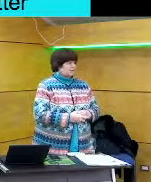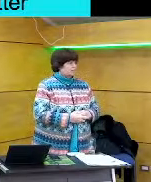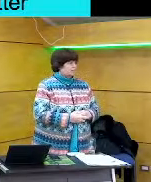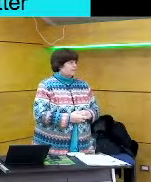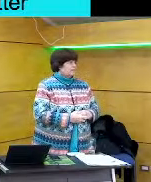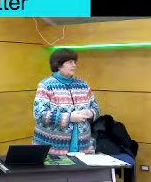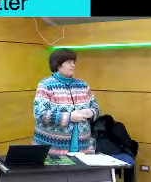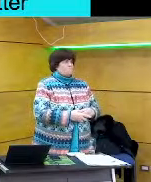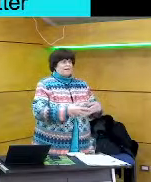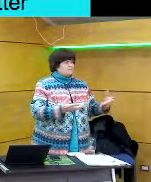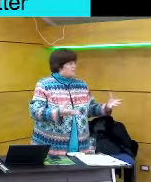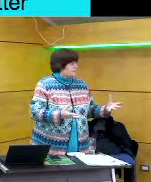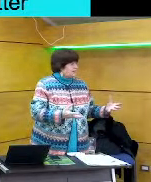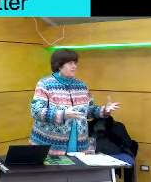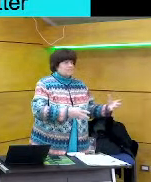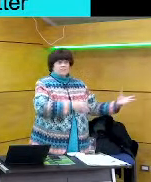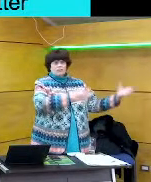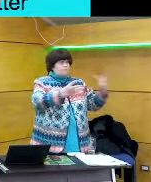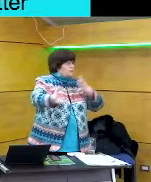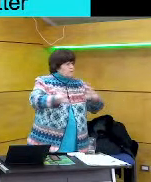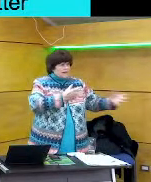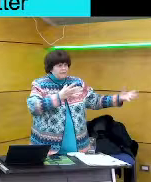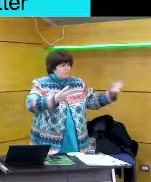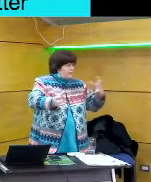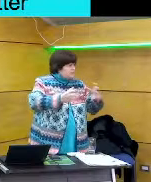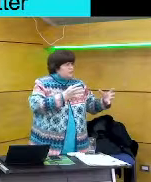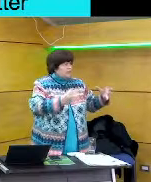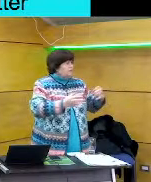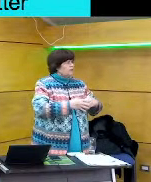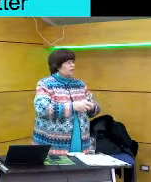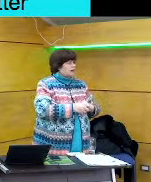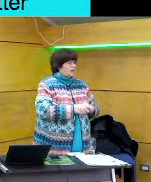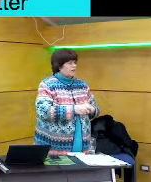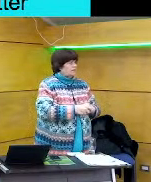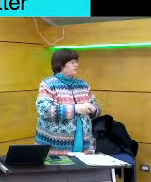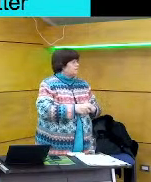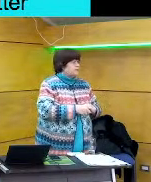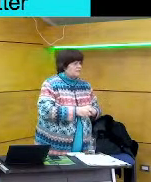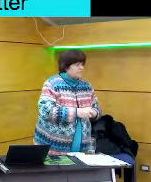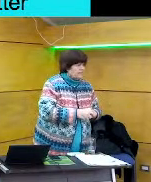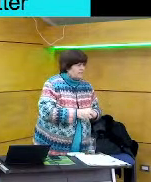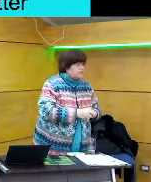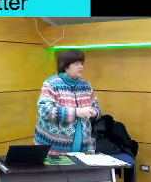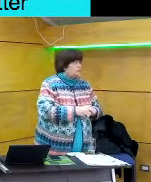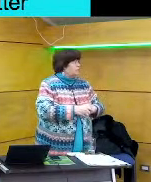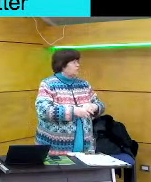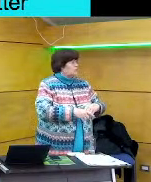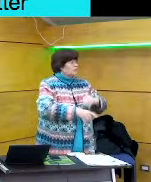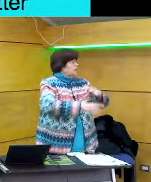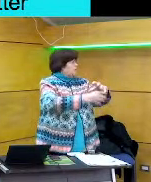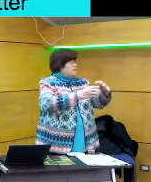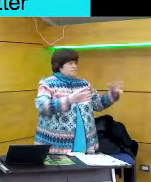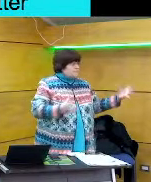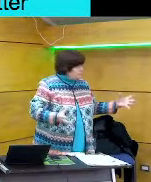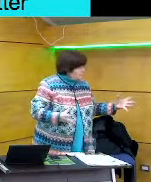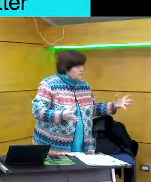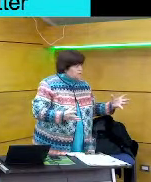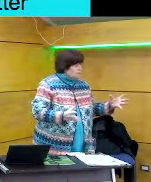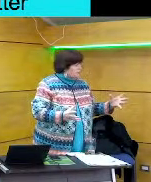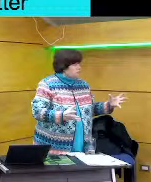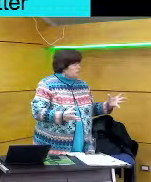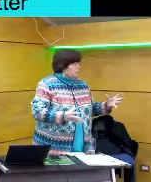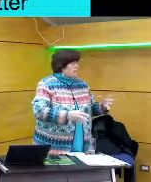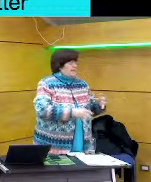they're younger, make mistakes and just be corrected by each other on the pronunciation or the